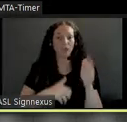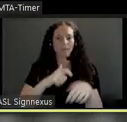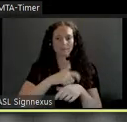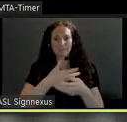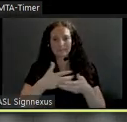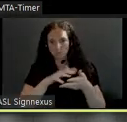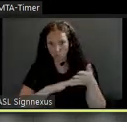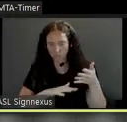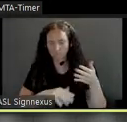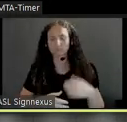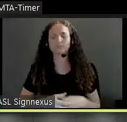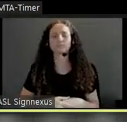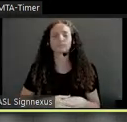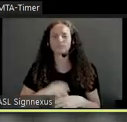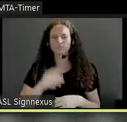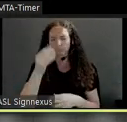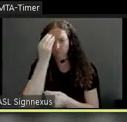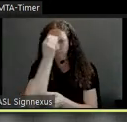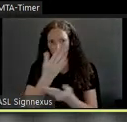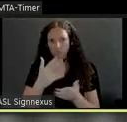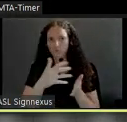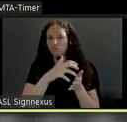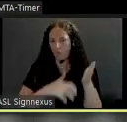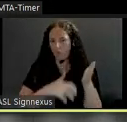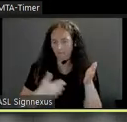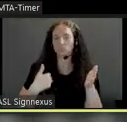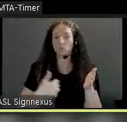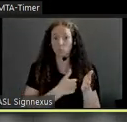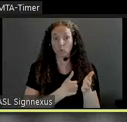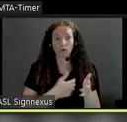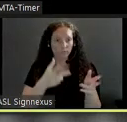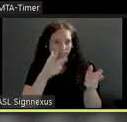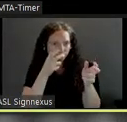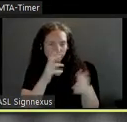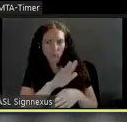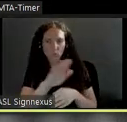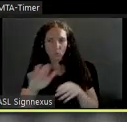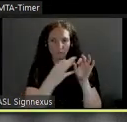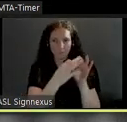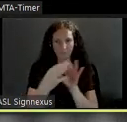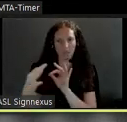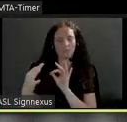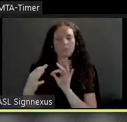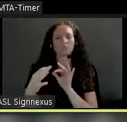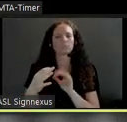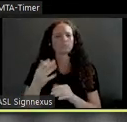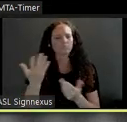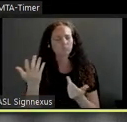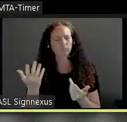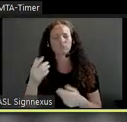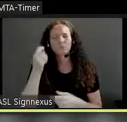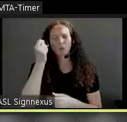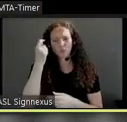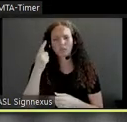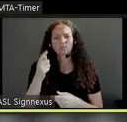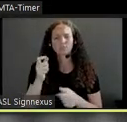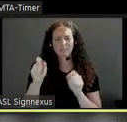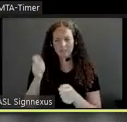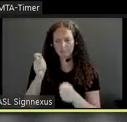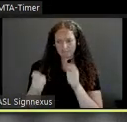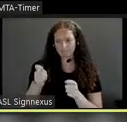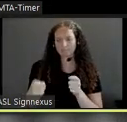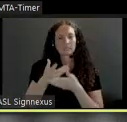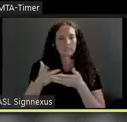listening. While there are physical limitations based on our infrastructure, there is the potential for schedules to be adjusted, and we will also continue to